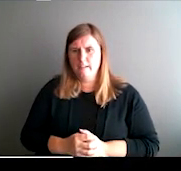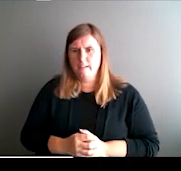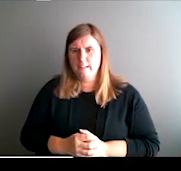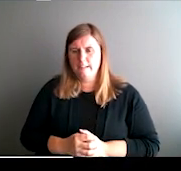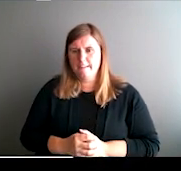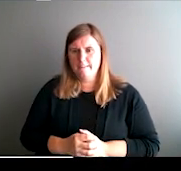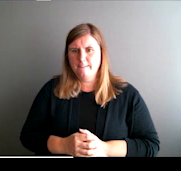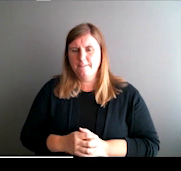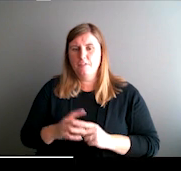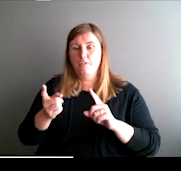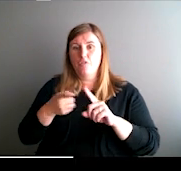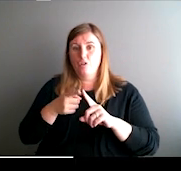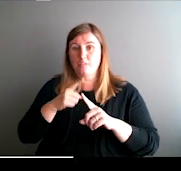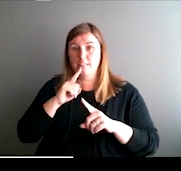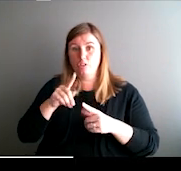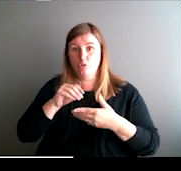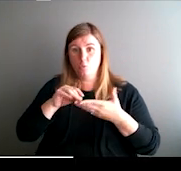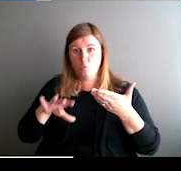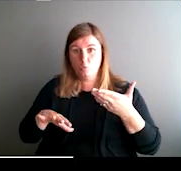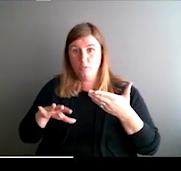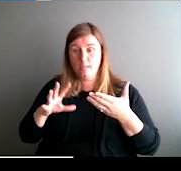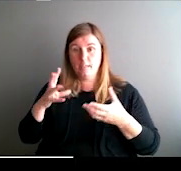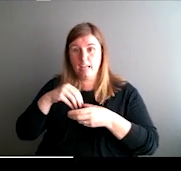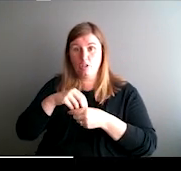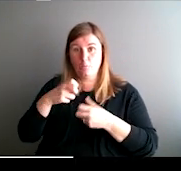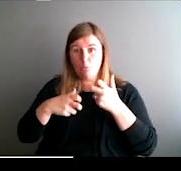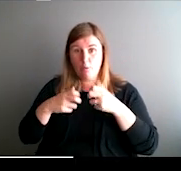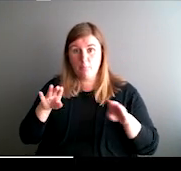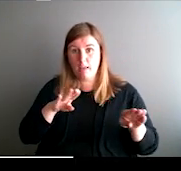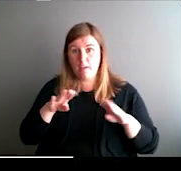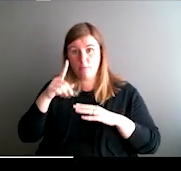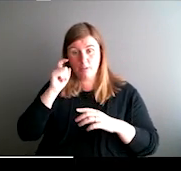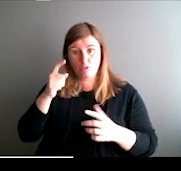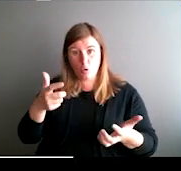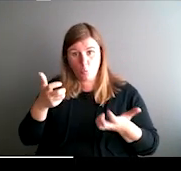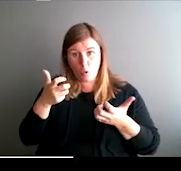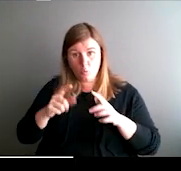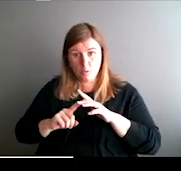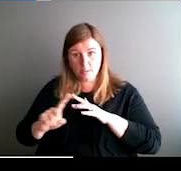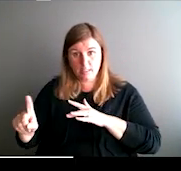The first is the student engaging in problem behavior because they want